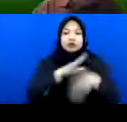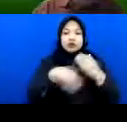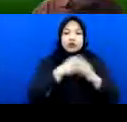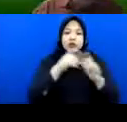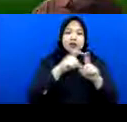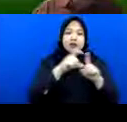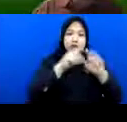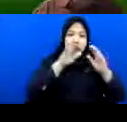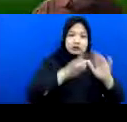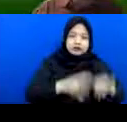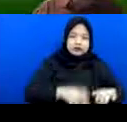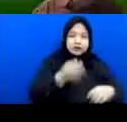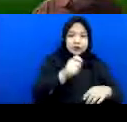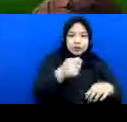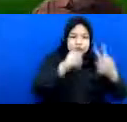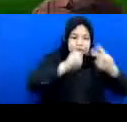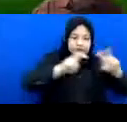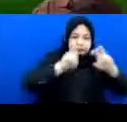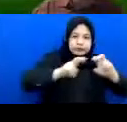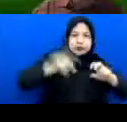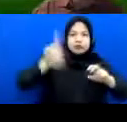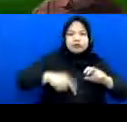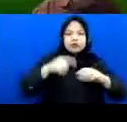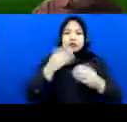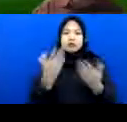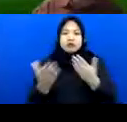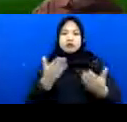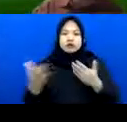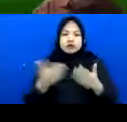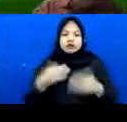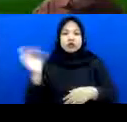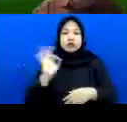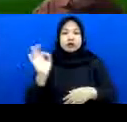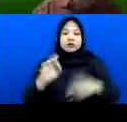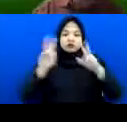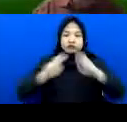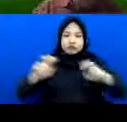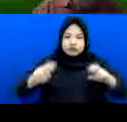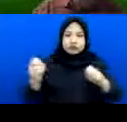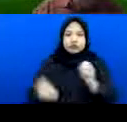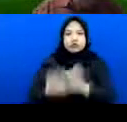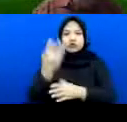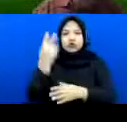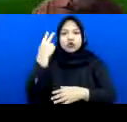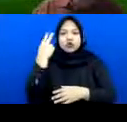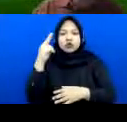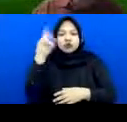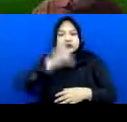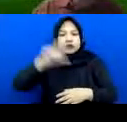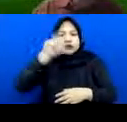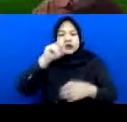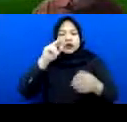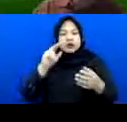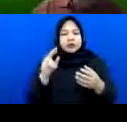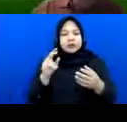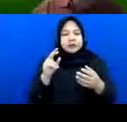software. All qualitative data was coded and analyzed using the software. A thematic analysis approach will be